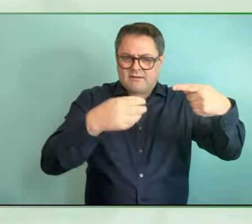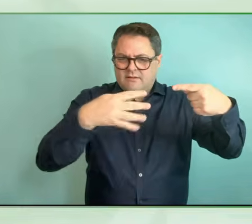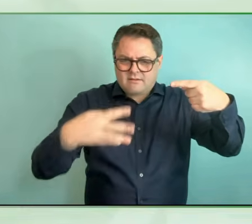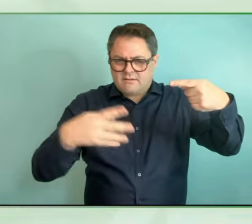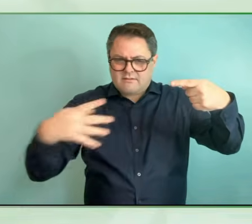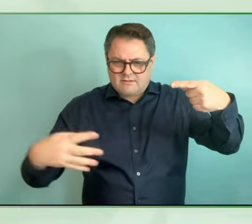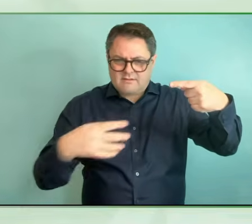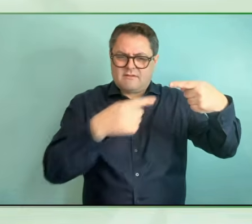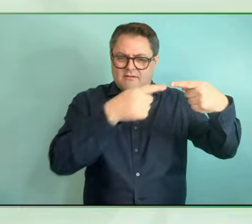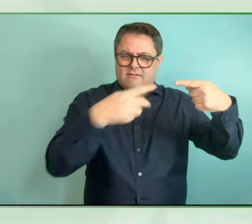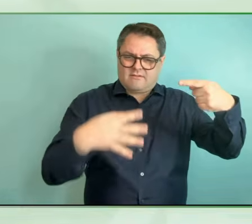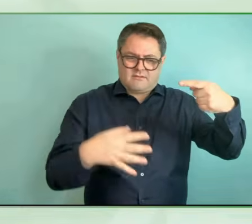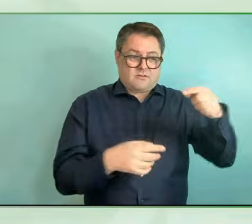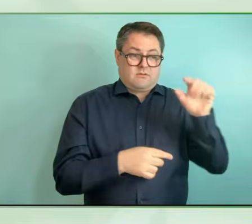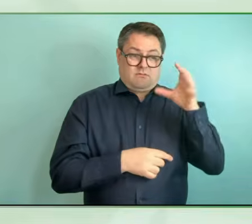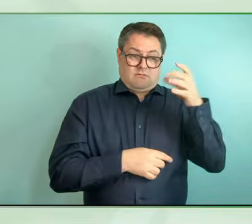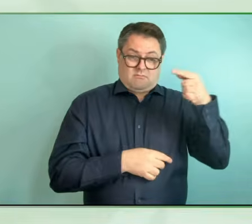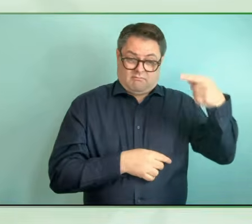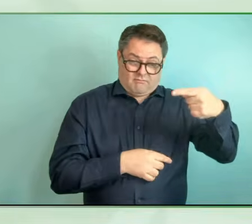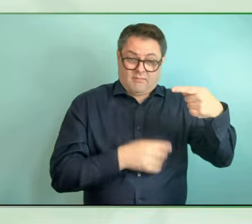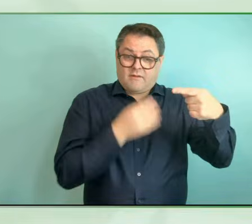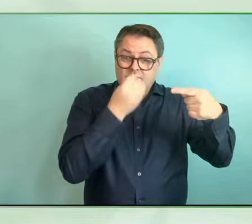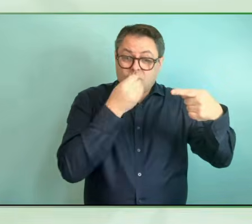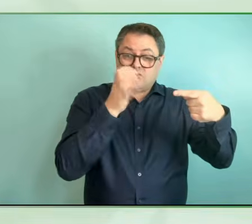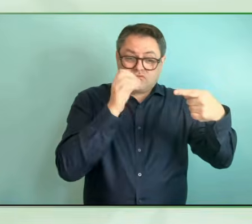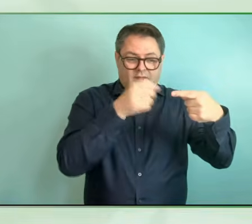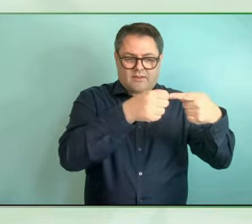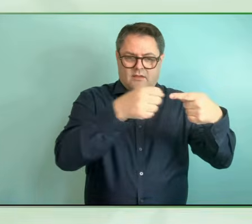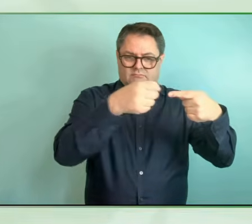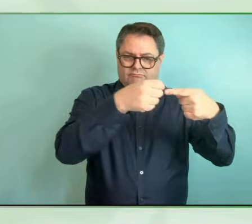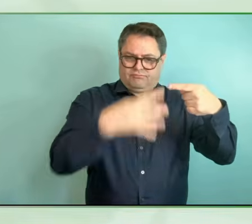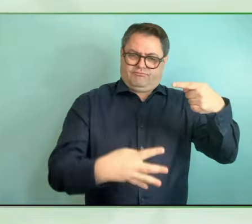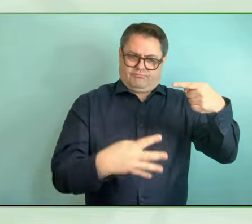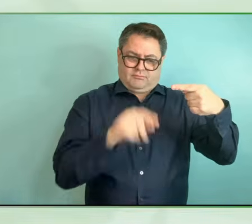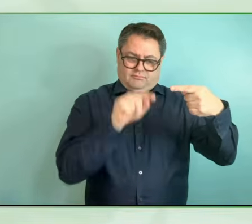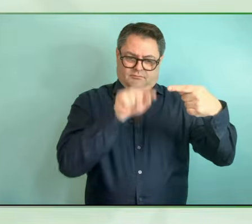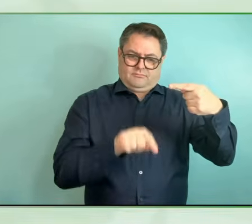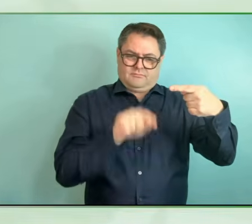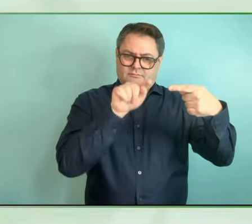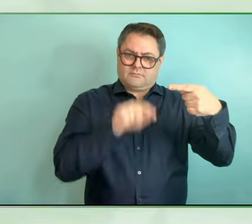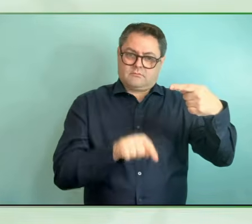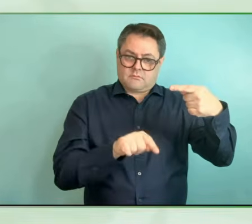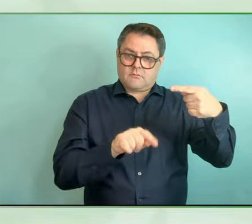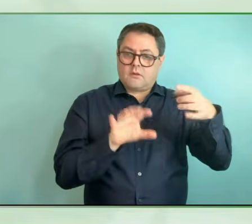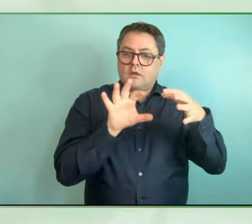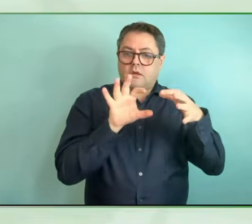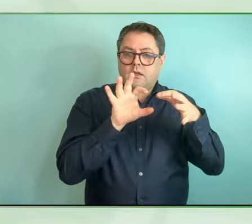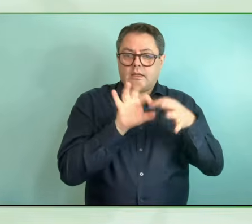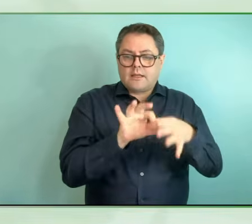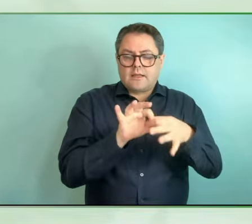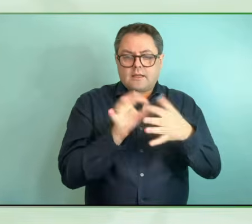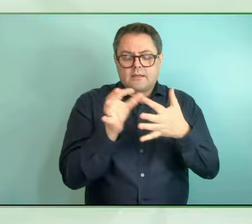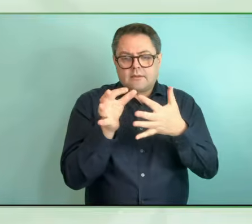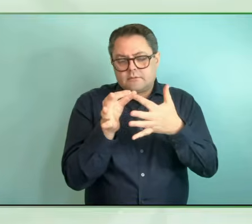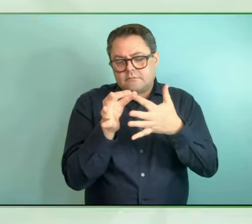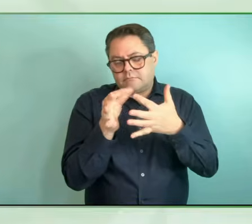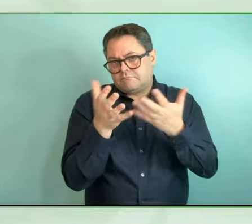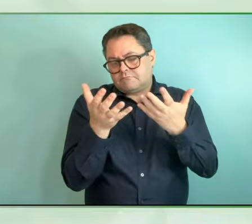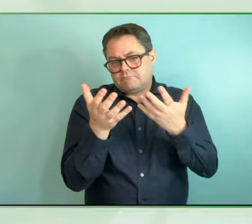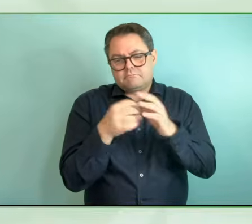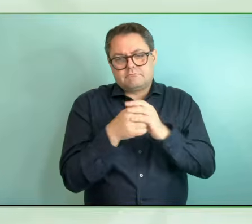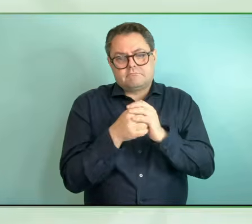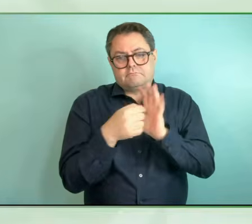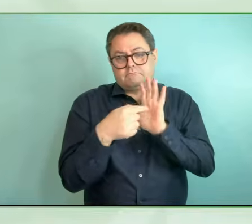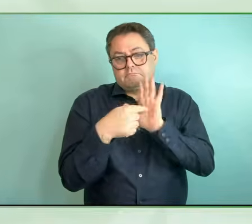And the ratings come from certain attributes, like is the place